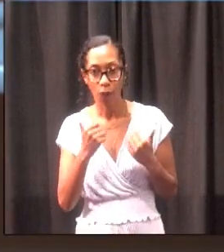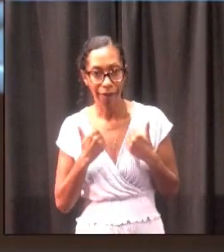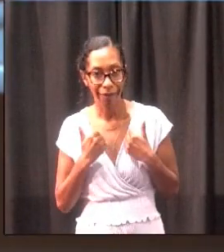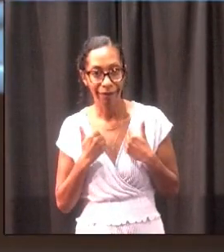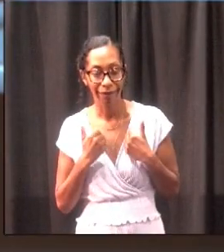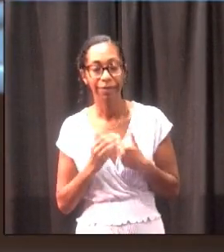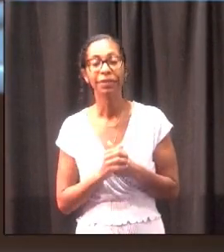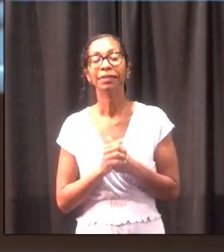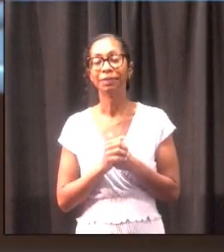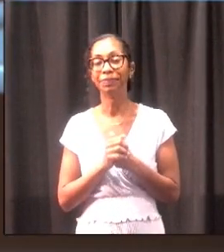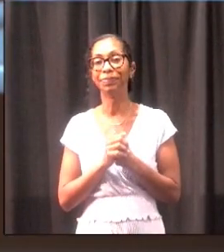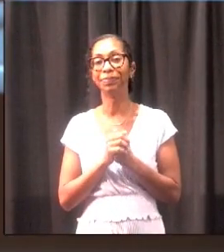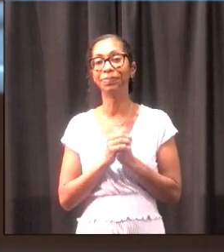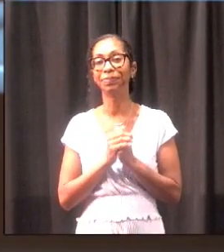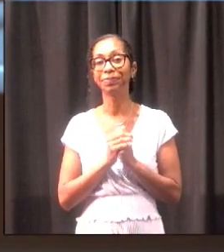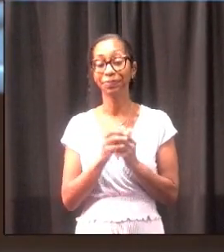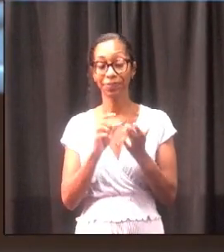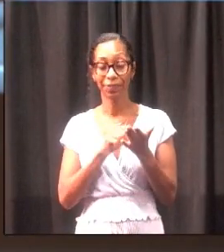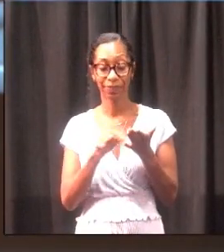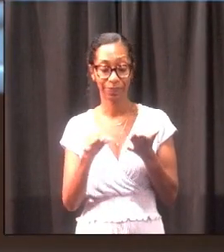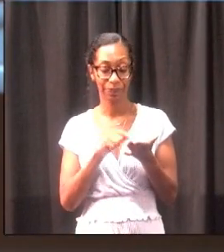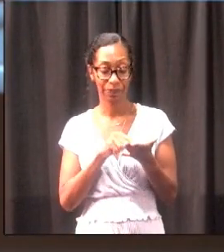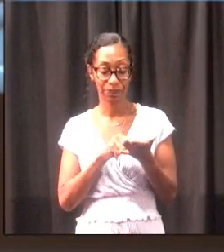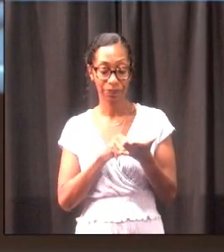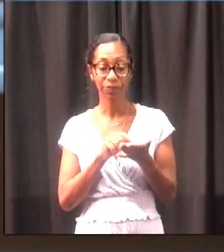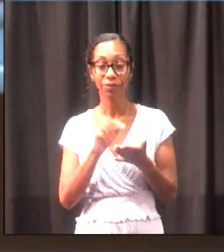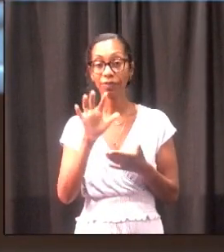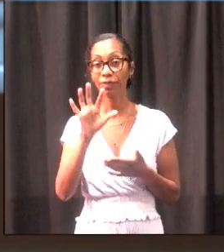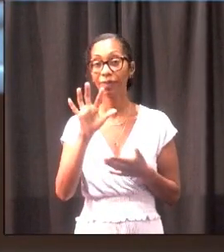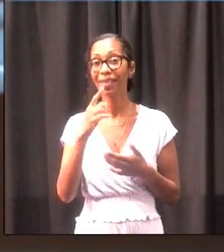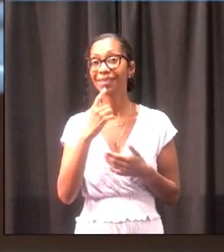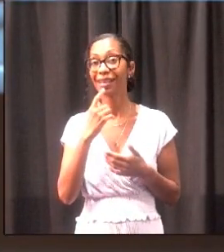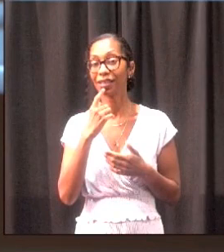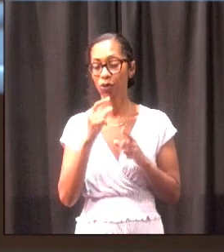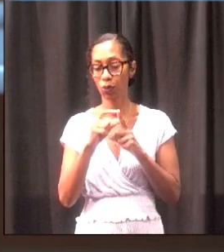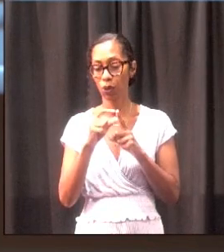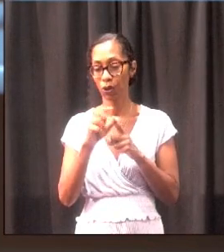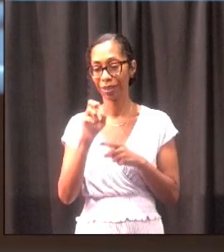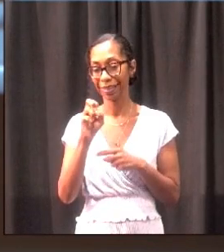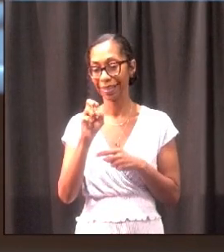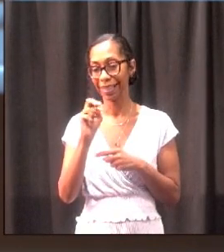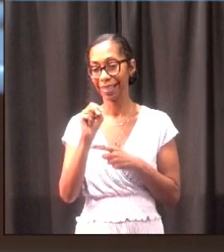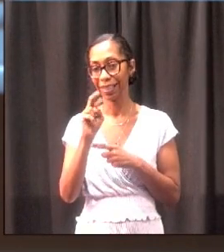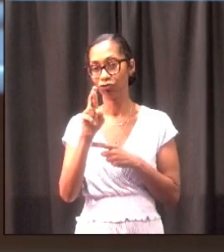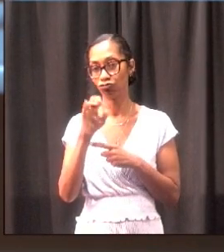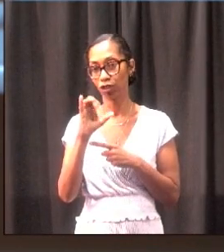word here used, listen now, in verse 5 is the word enrich.